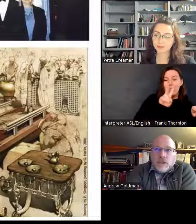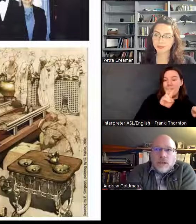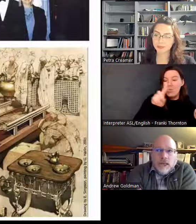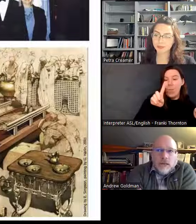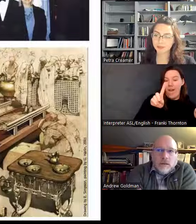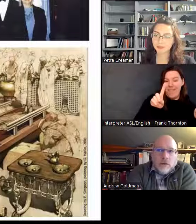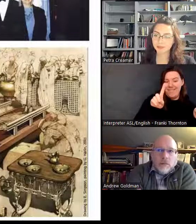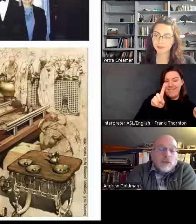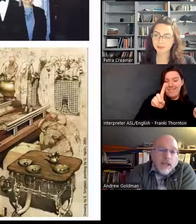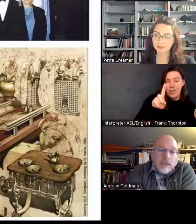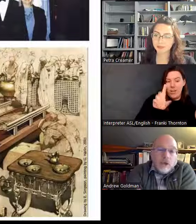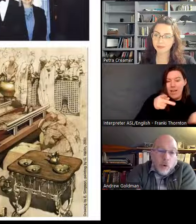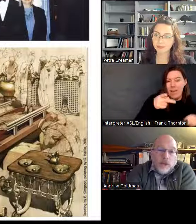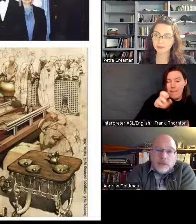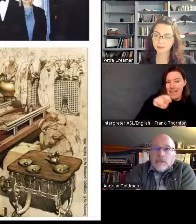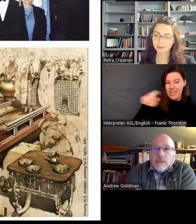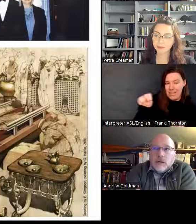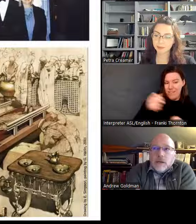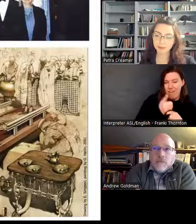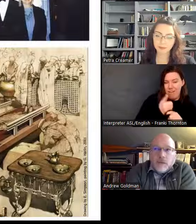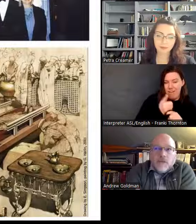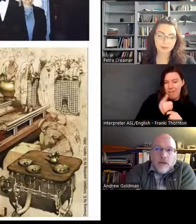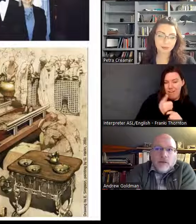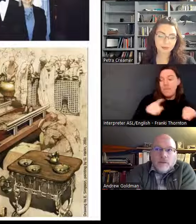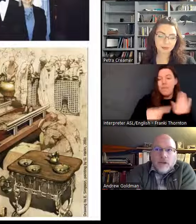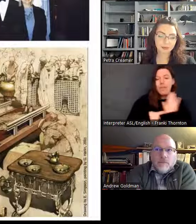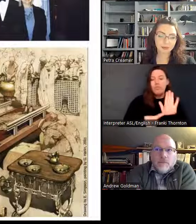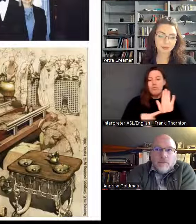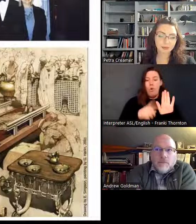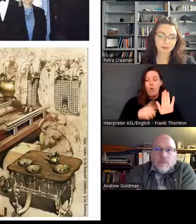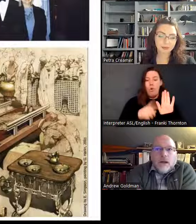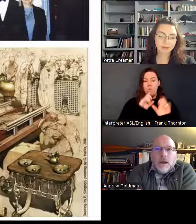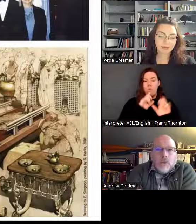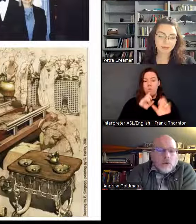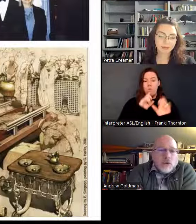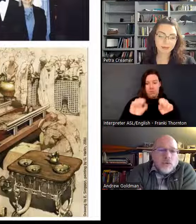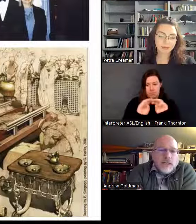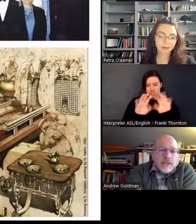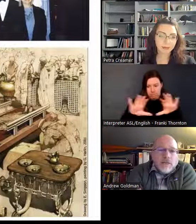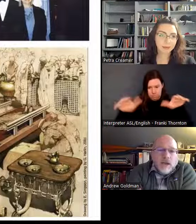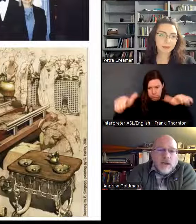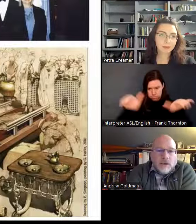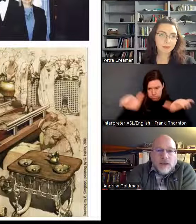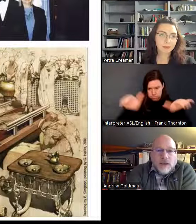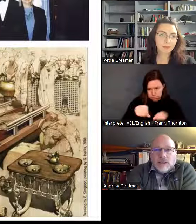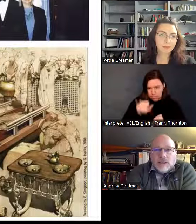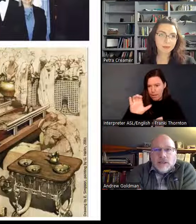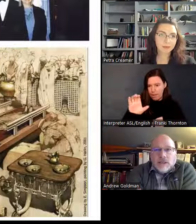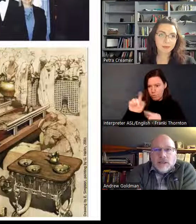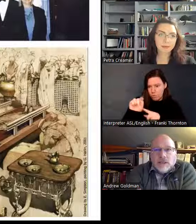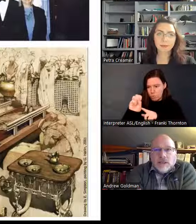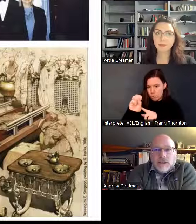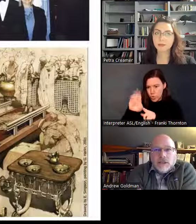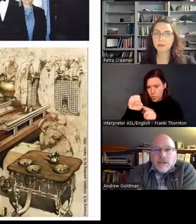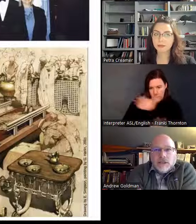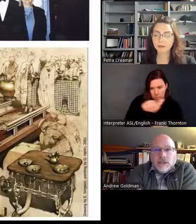Phrygian king, most likely Gordius, father of King Midas, whose tomb was excavated in